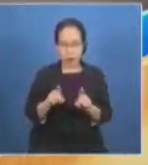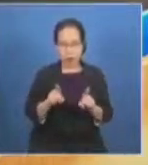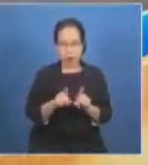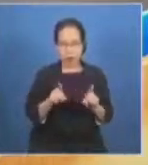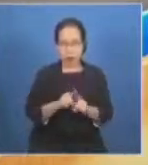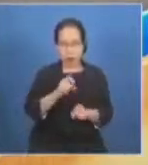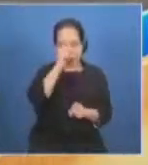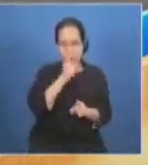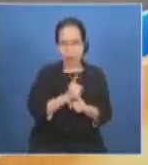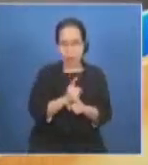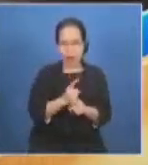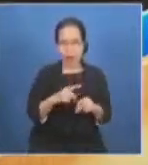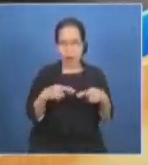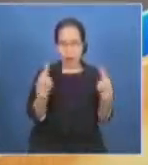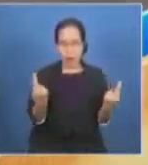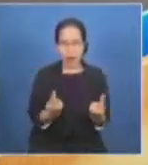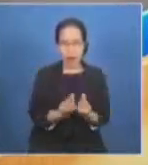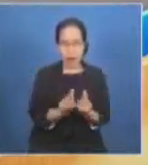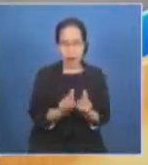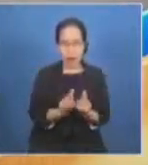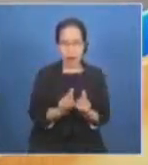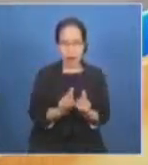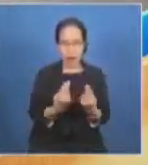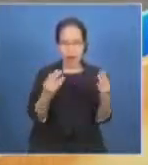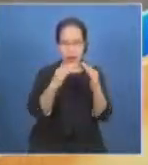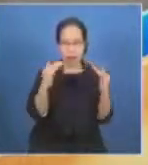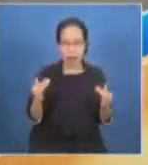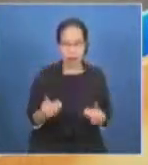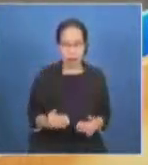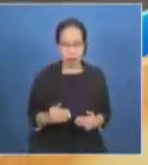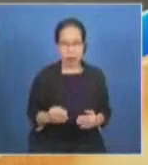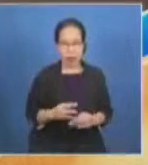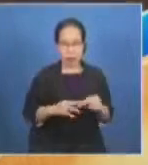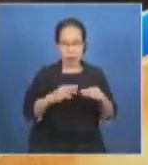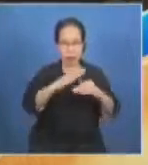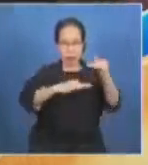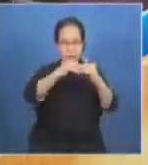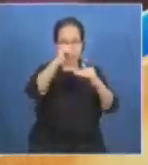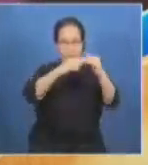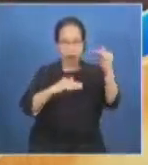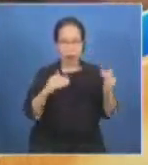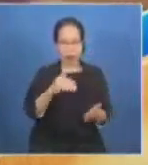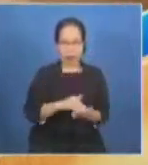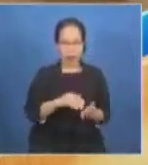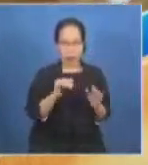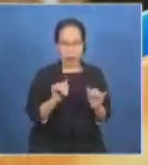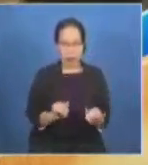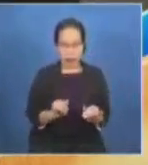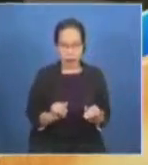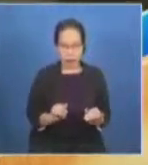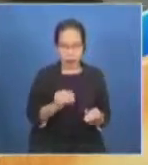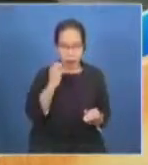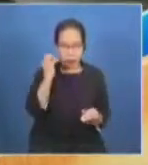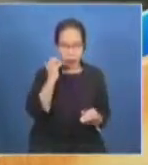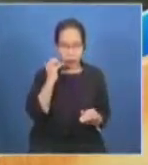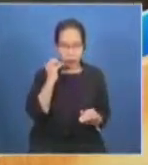my siblings and relatives, our house was rebuilt where we are staying now.